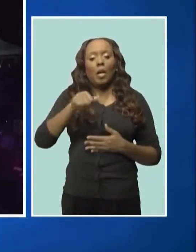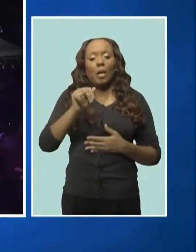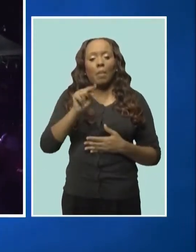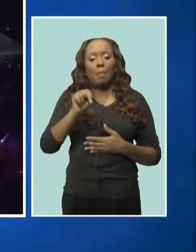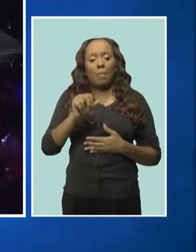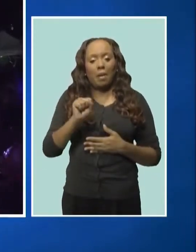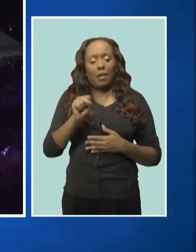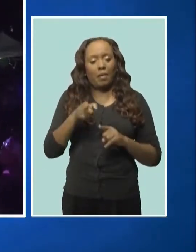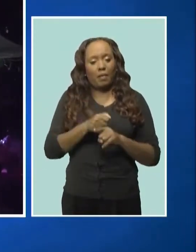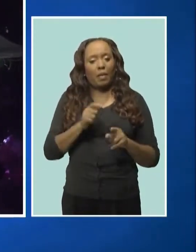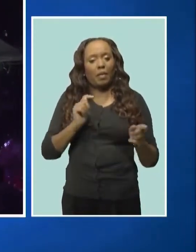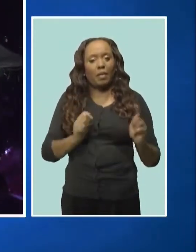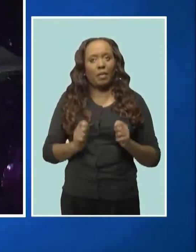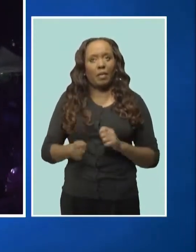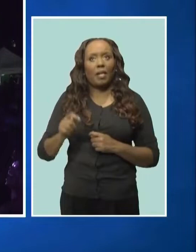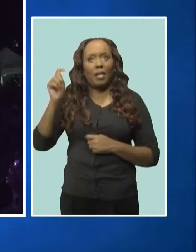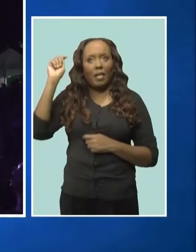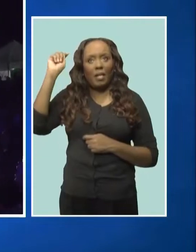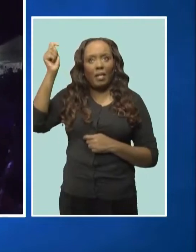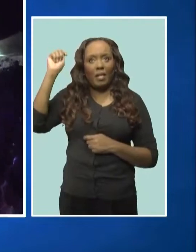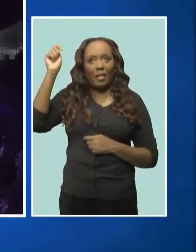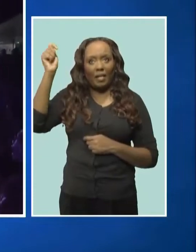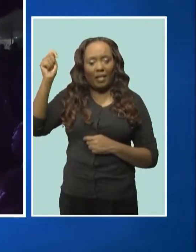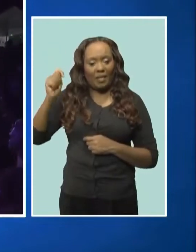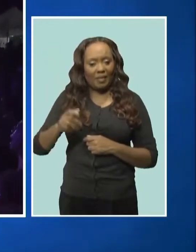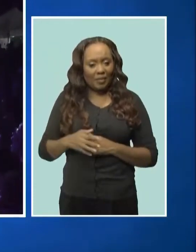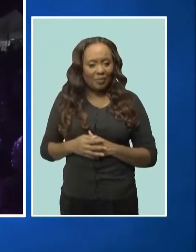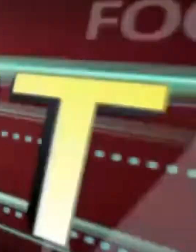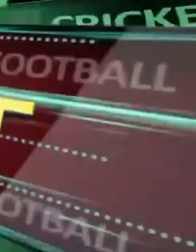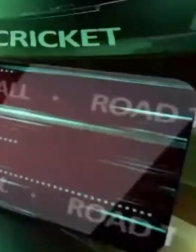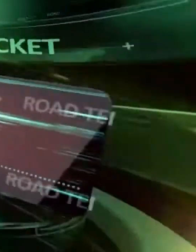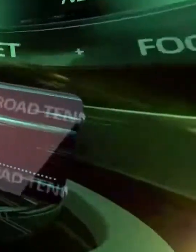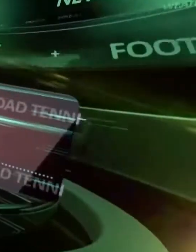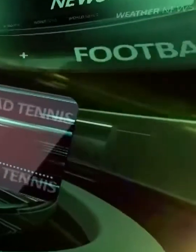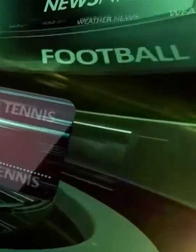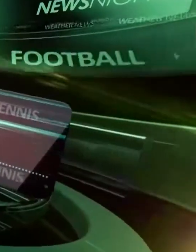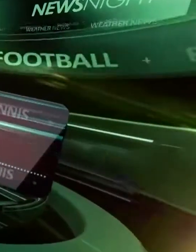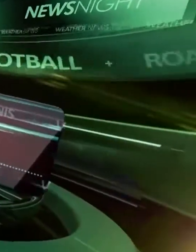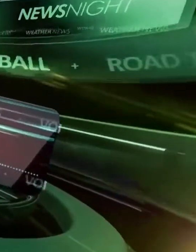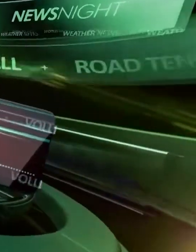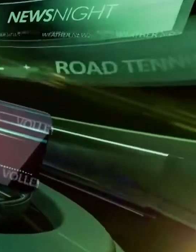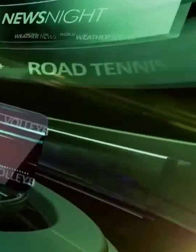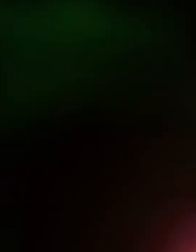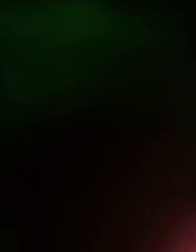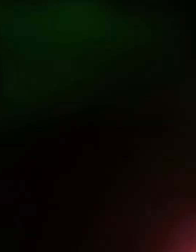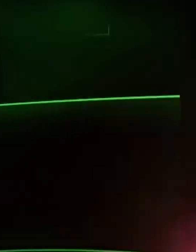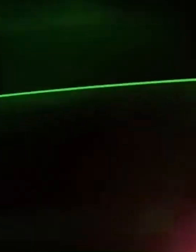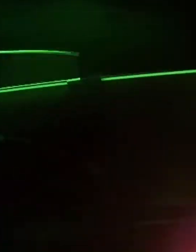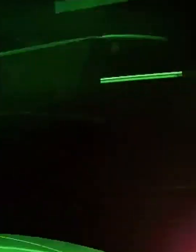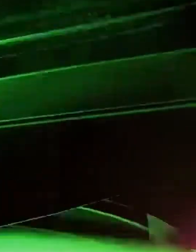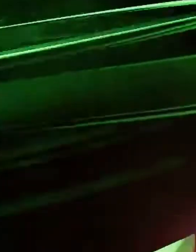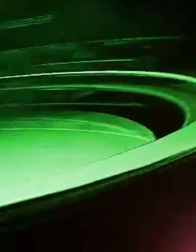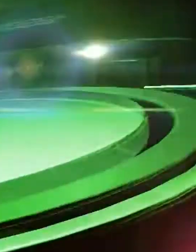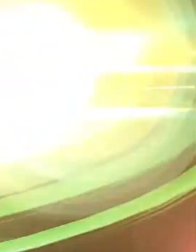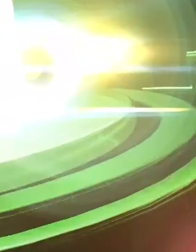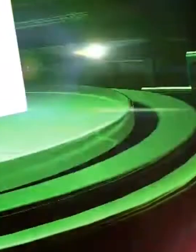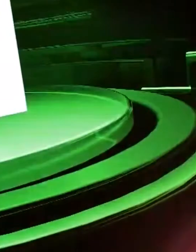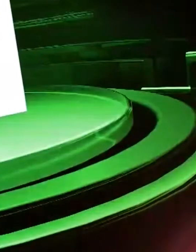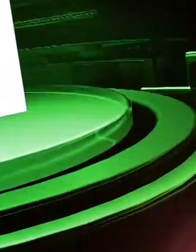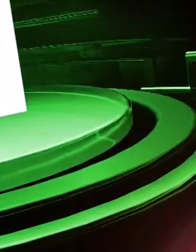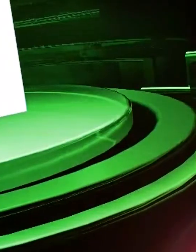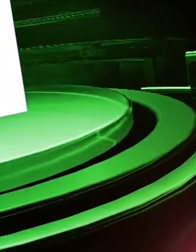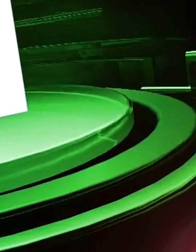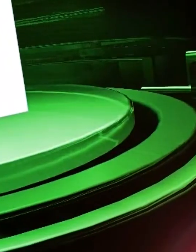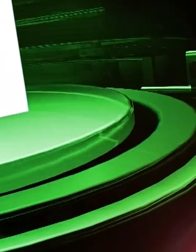Tobago. Rachel Legard, CBC News. Sports Night, brought to you with the compliments of Great